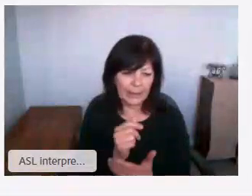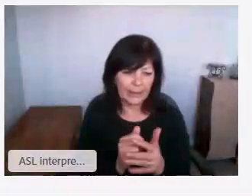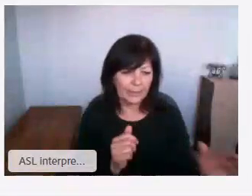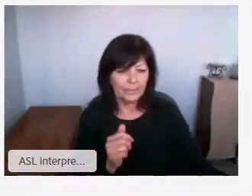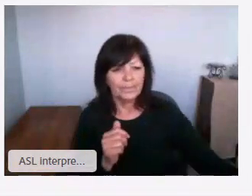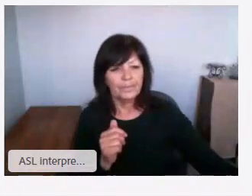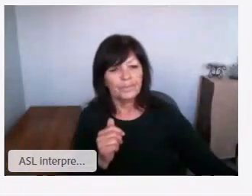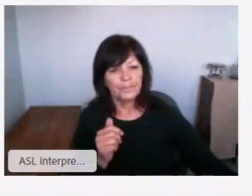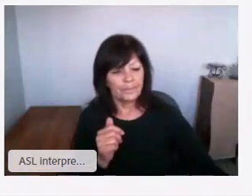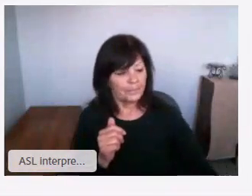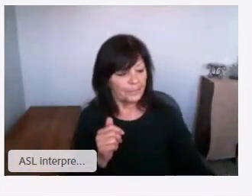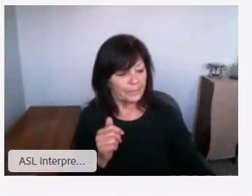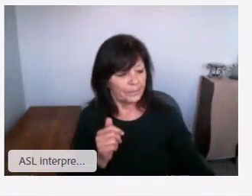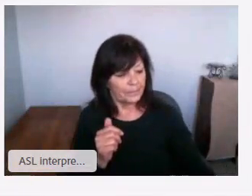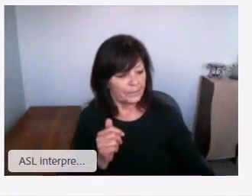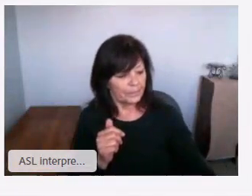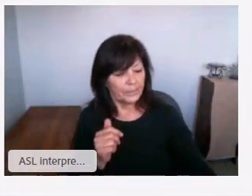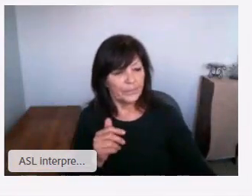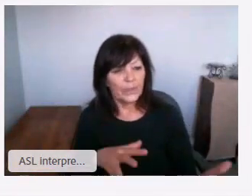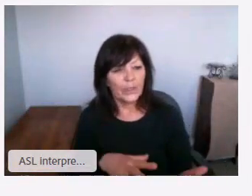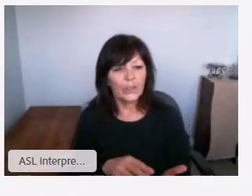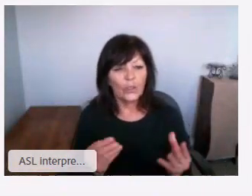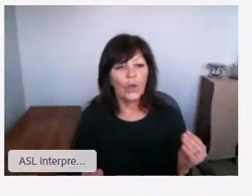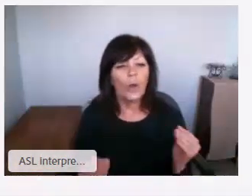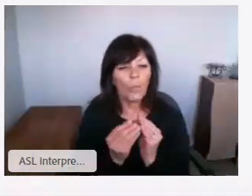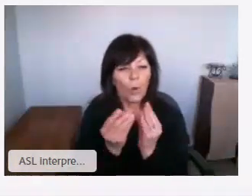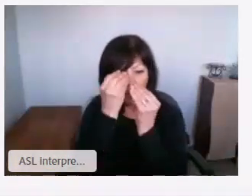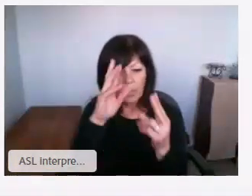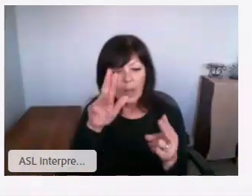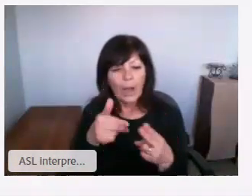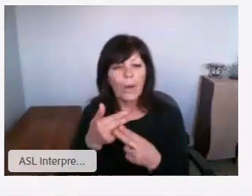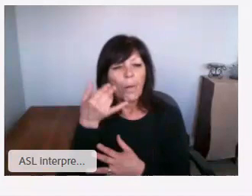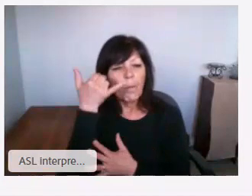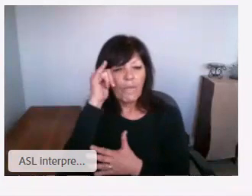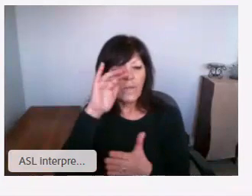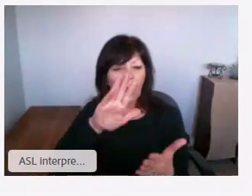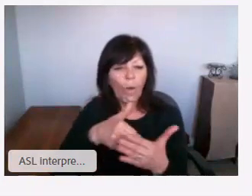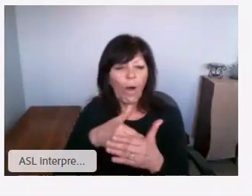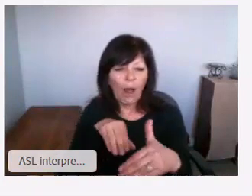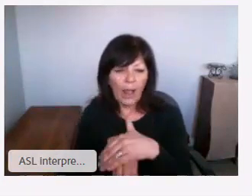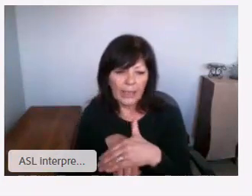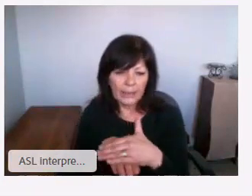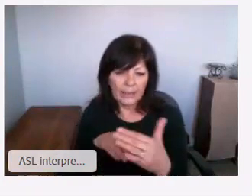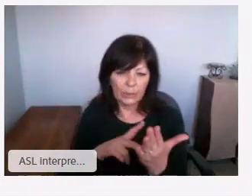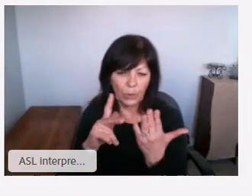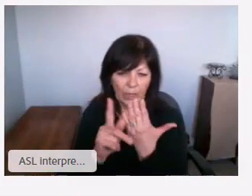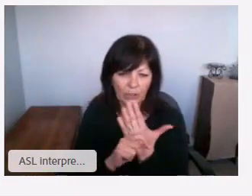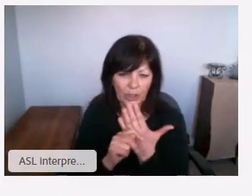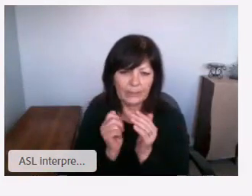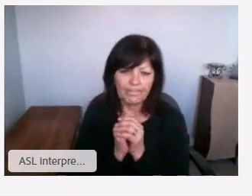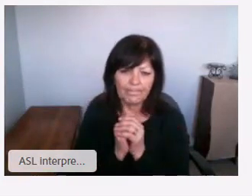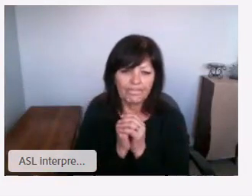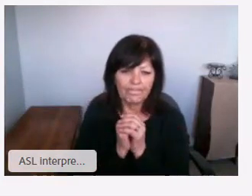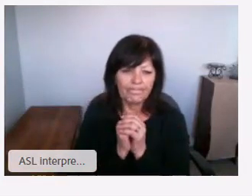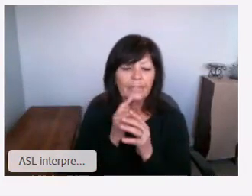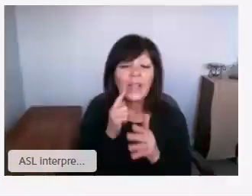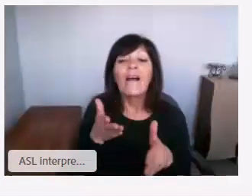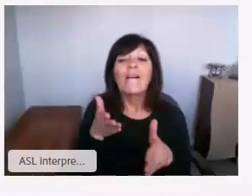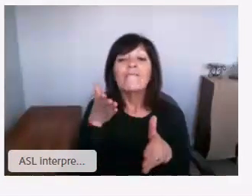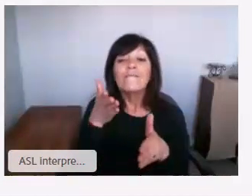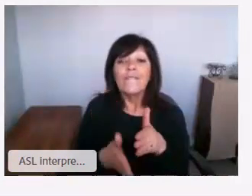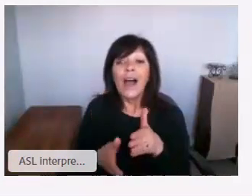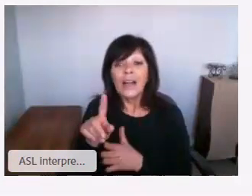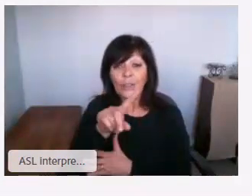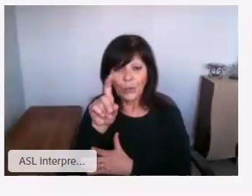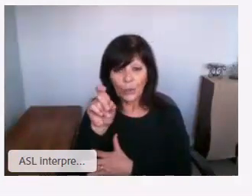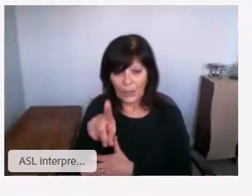can learn more information about the Buffalo All Access project. So our final question